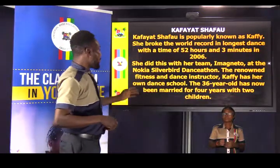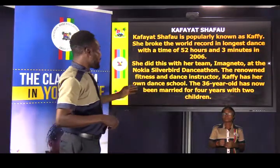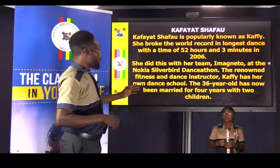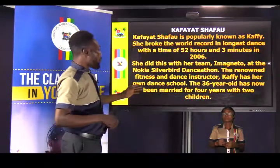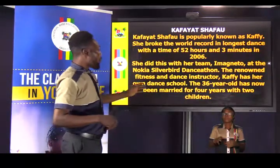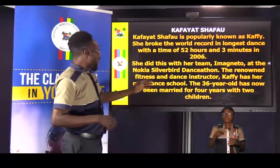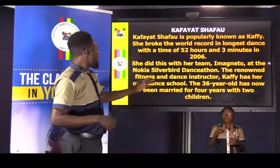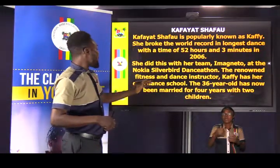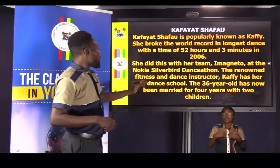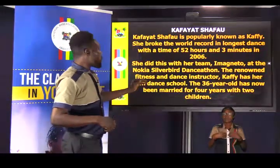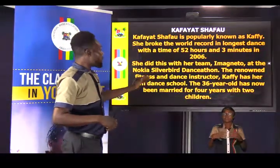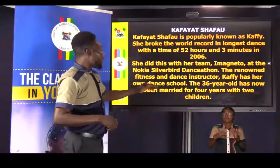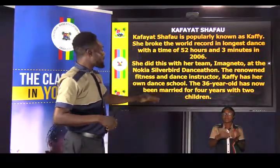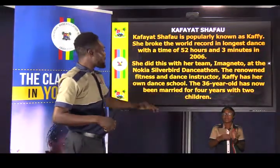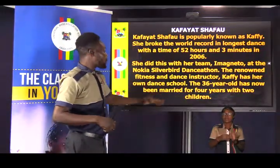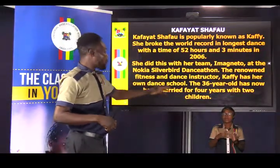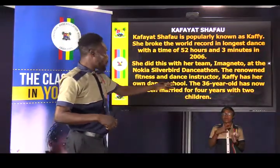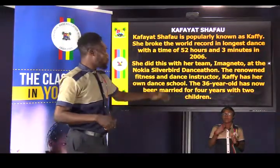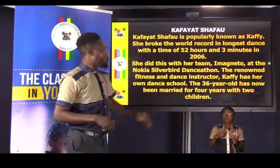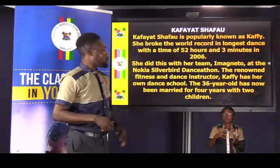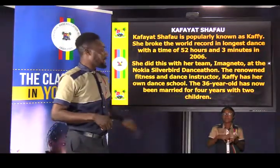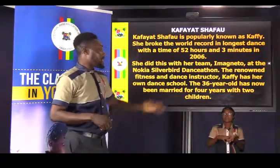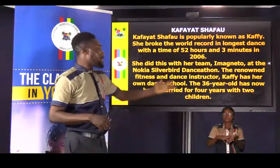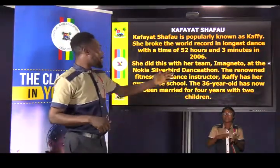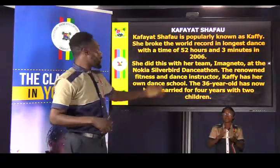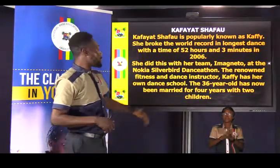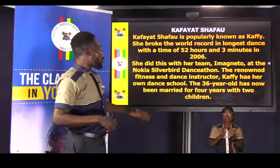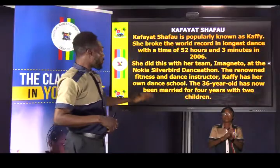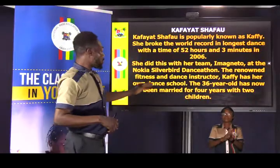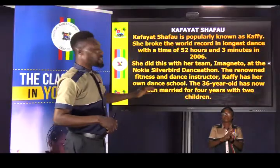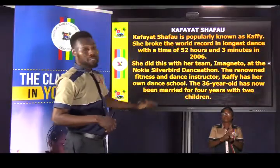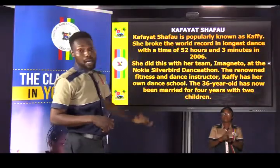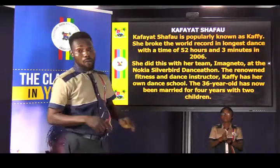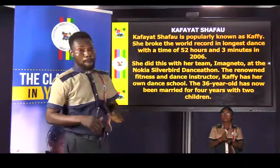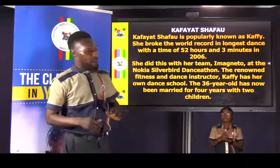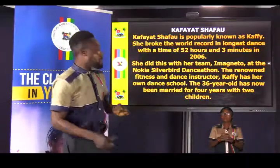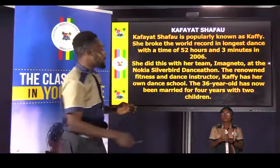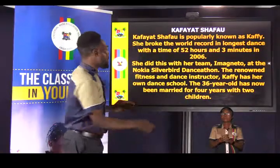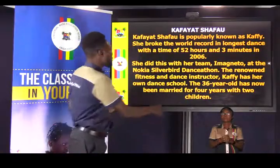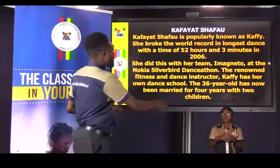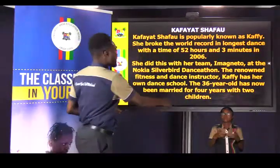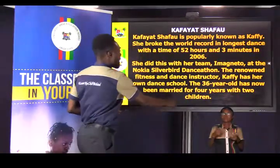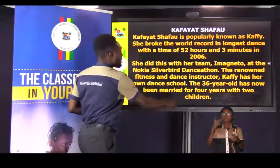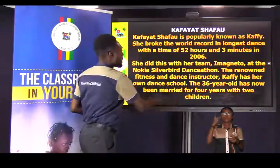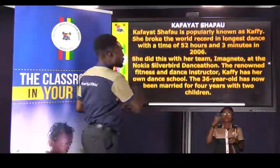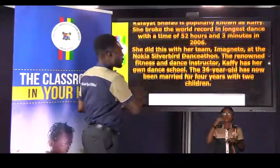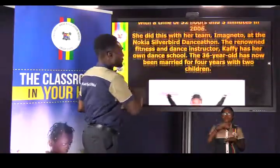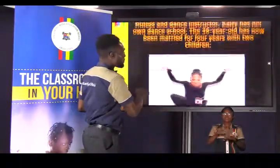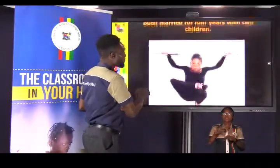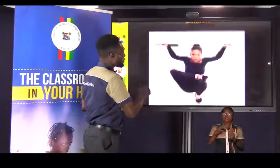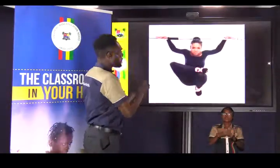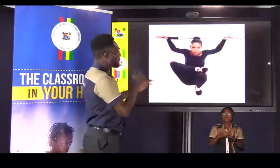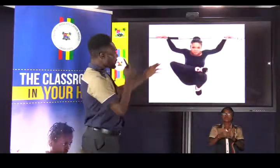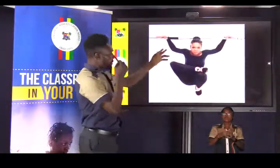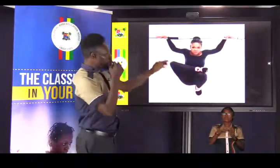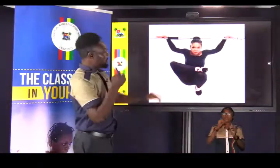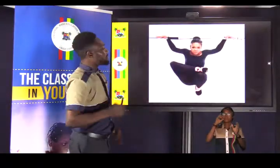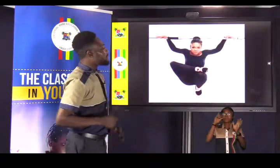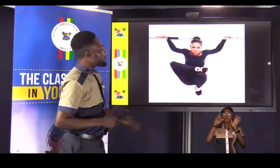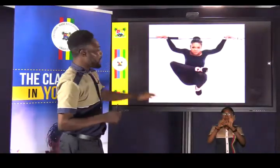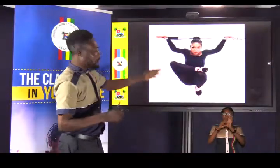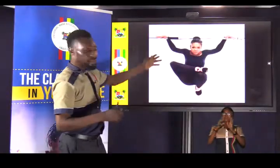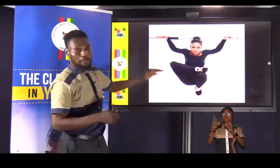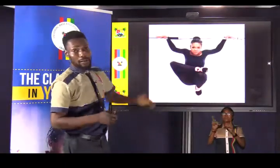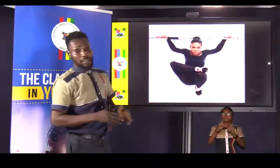Kafi, has her own dance school. The 36-year-old is now married. Let's look at her picture.